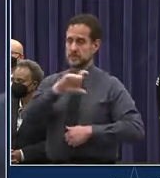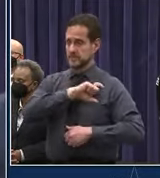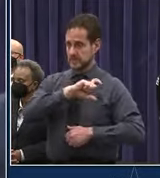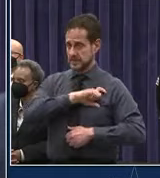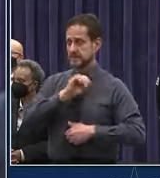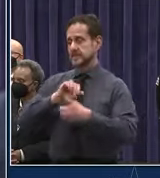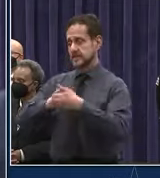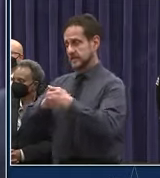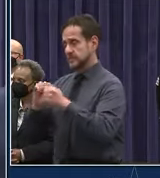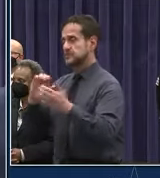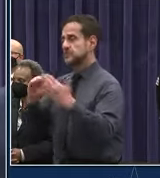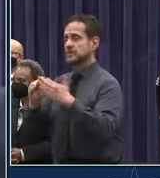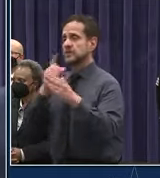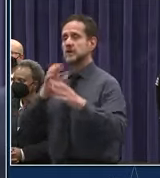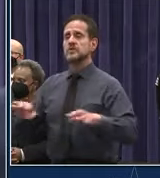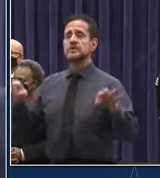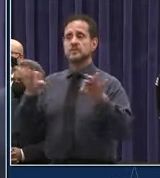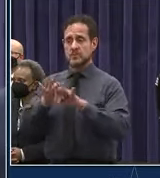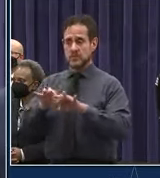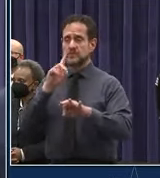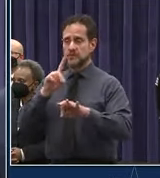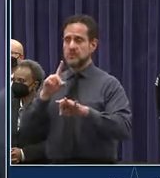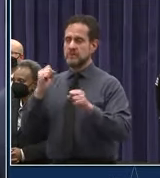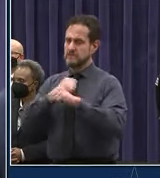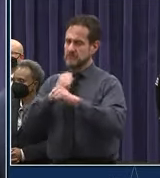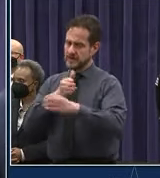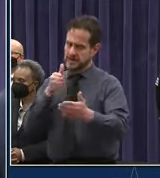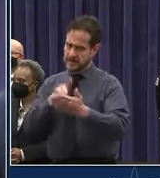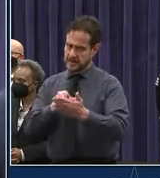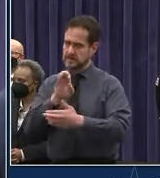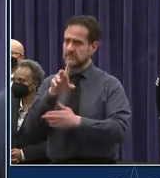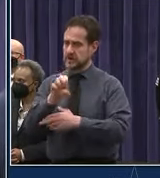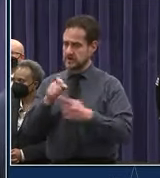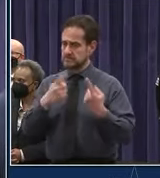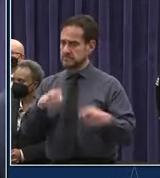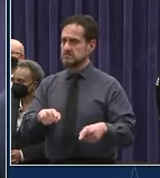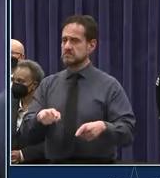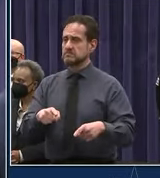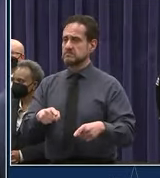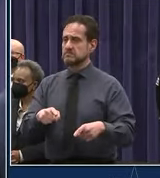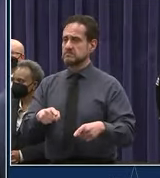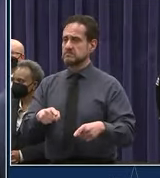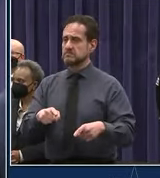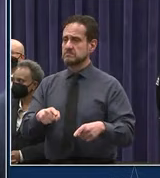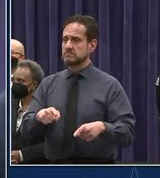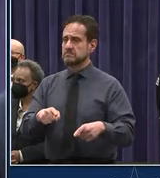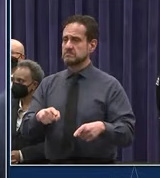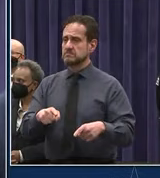community are a critical piece in combating violence. As Superintendent Brown